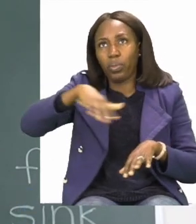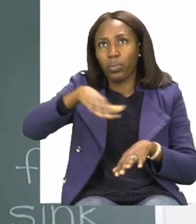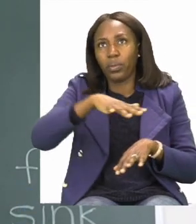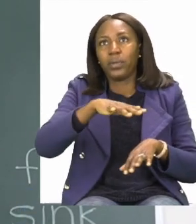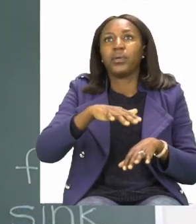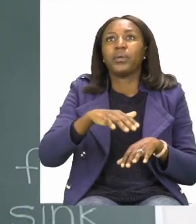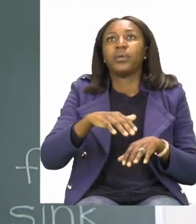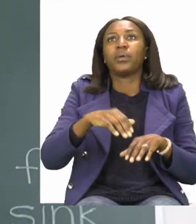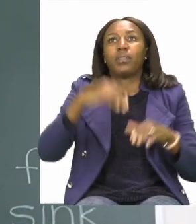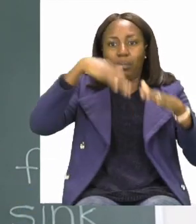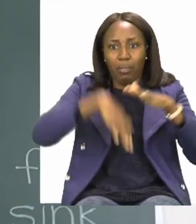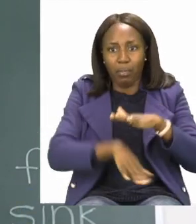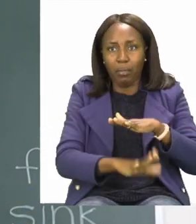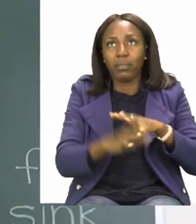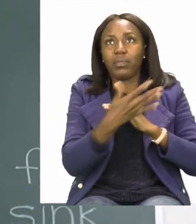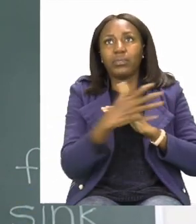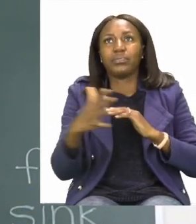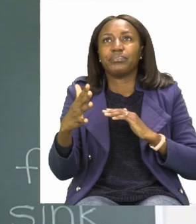sink.